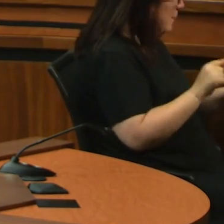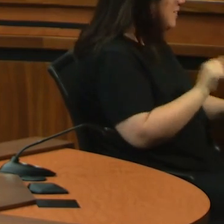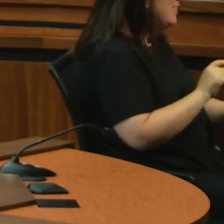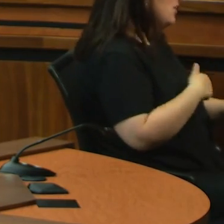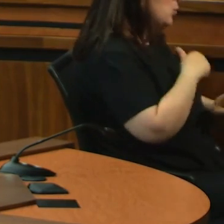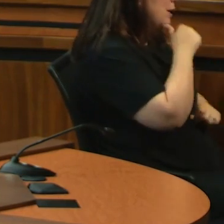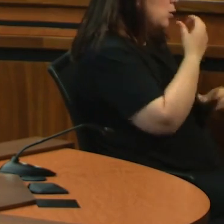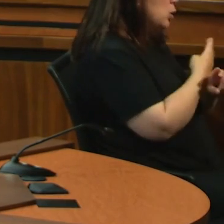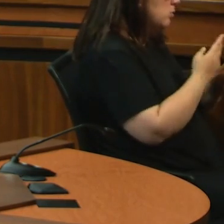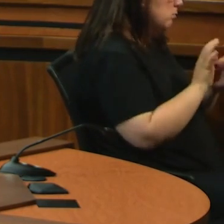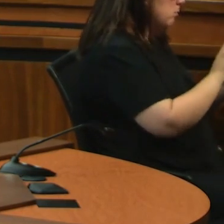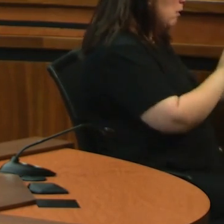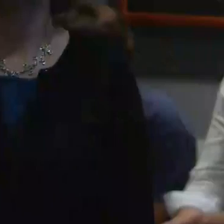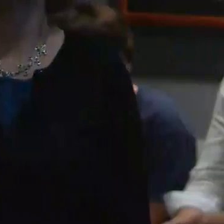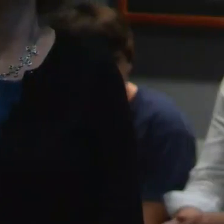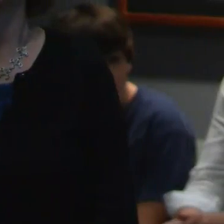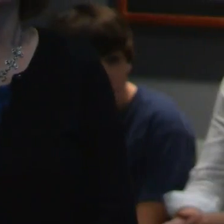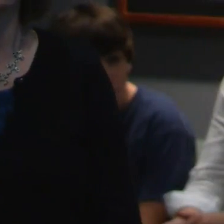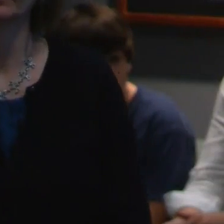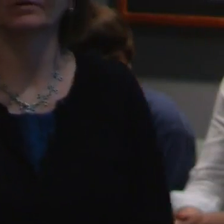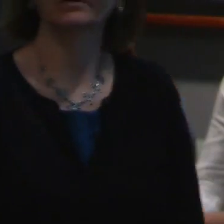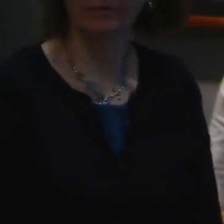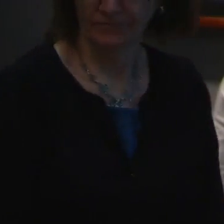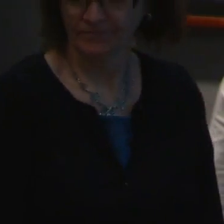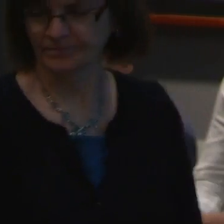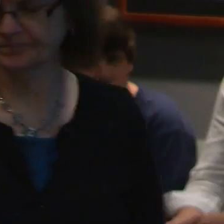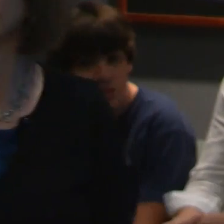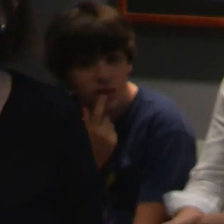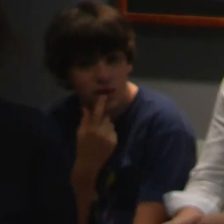go that macro with it. Okay, thank you. Yep.